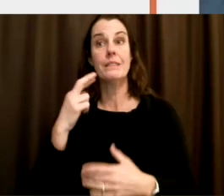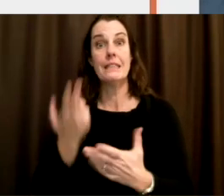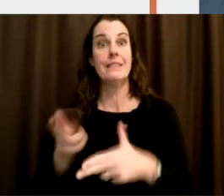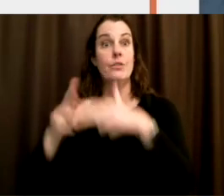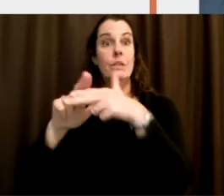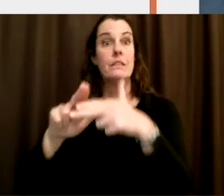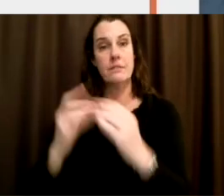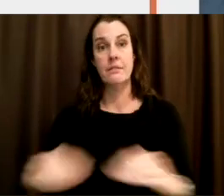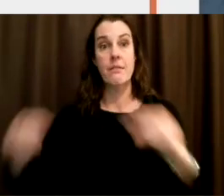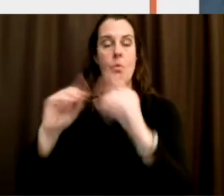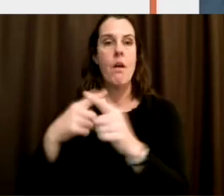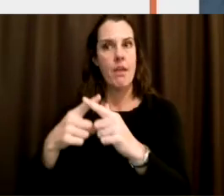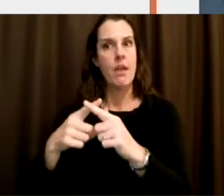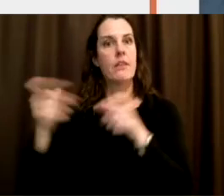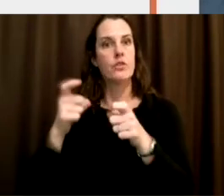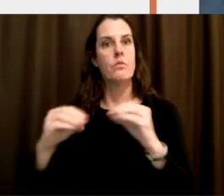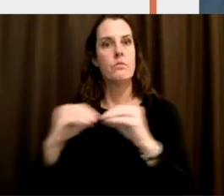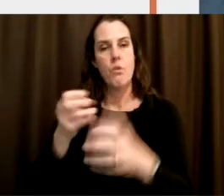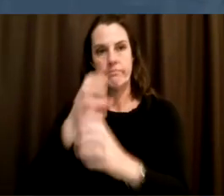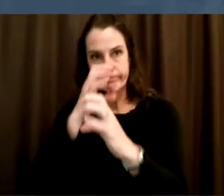would probably, ramp those up a bit.